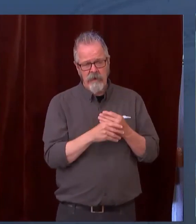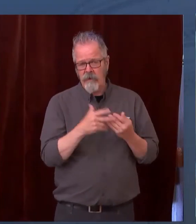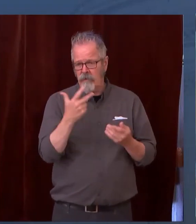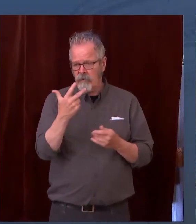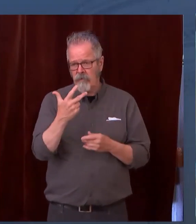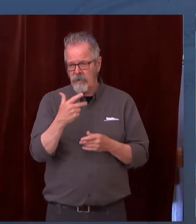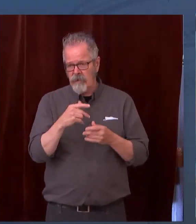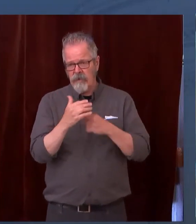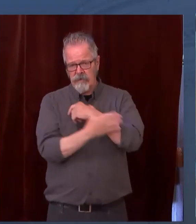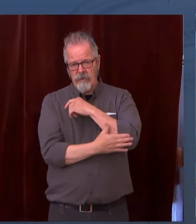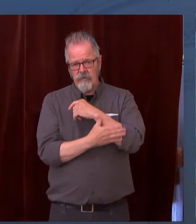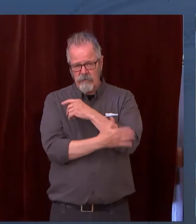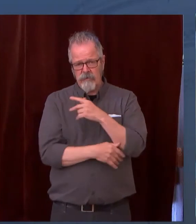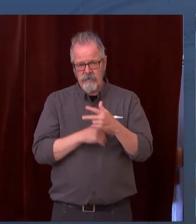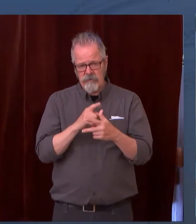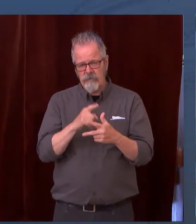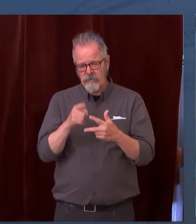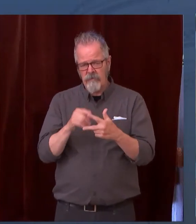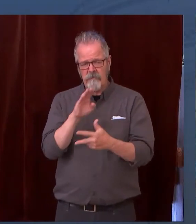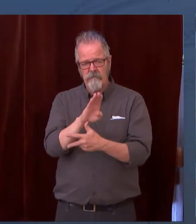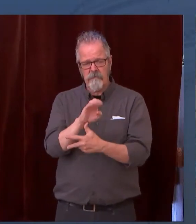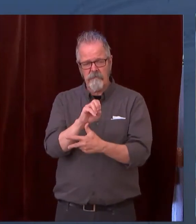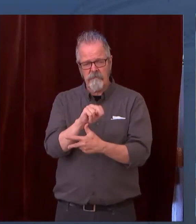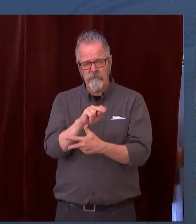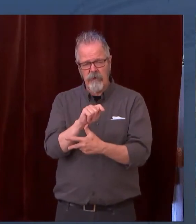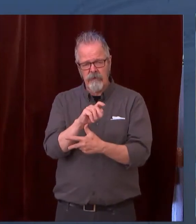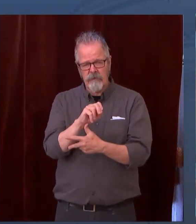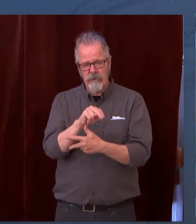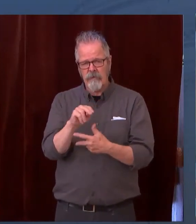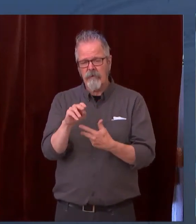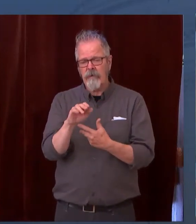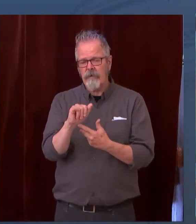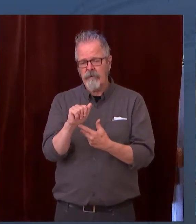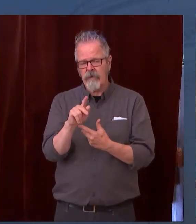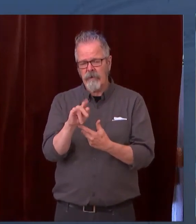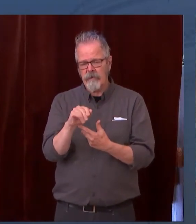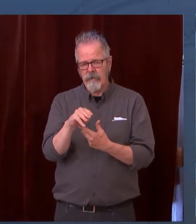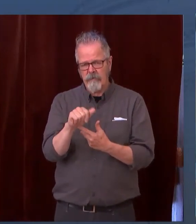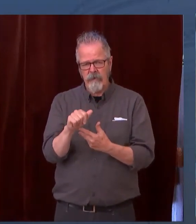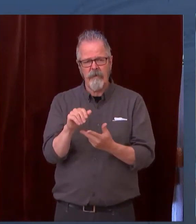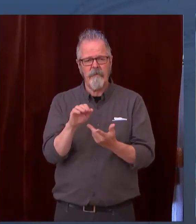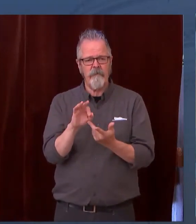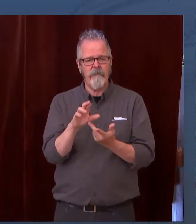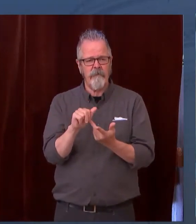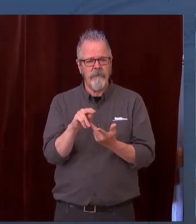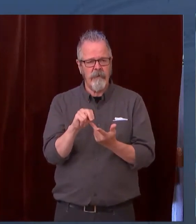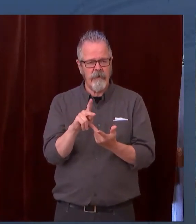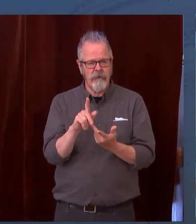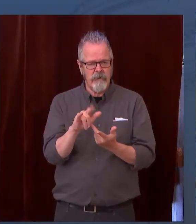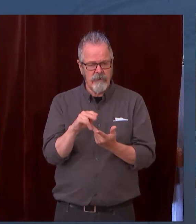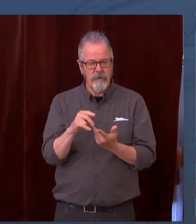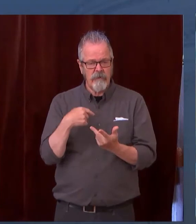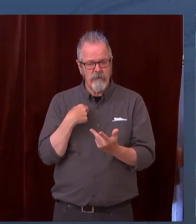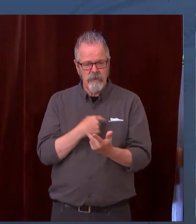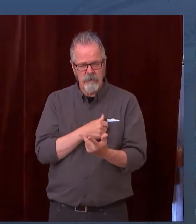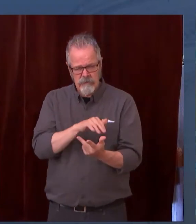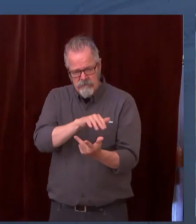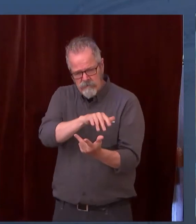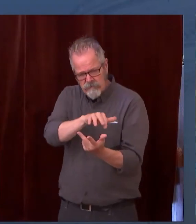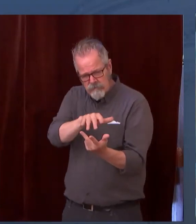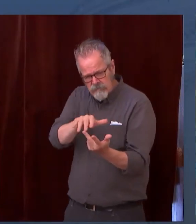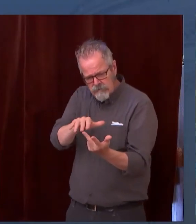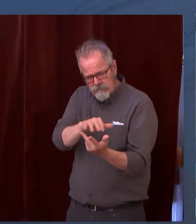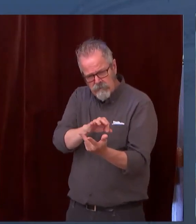with other researchers to look at what mask usage is. So we're going to keep engaged in those because we want